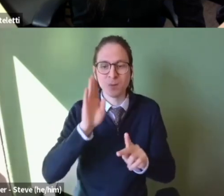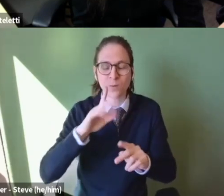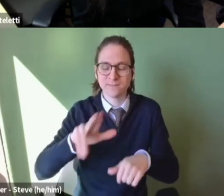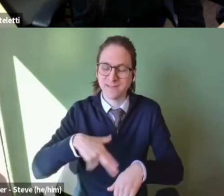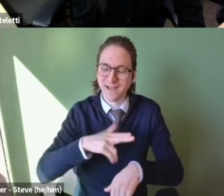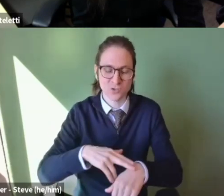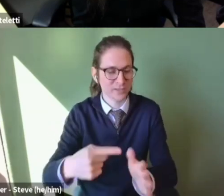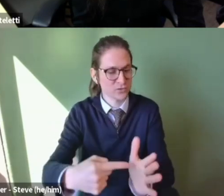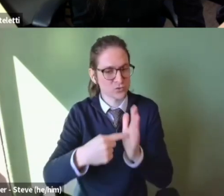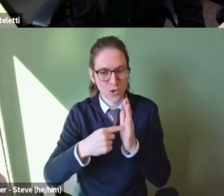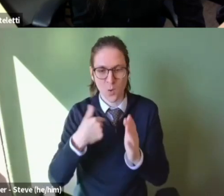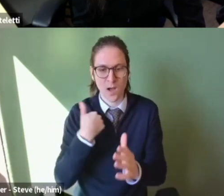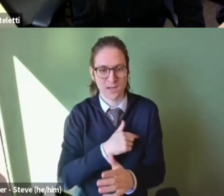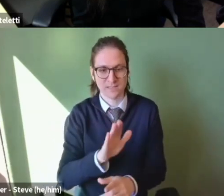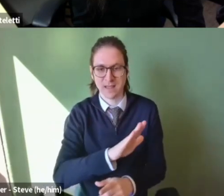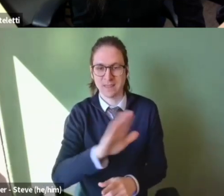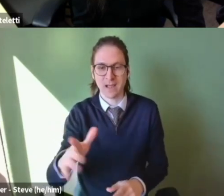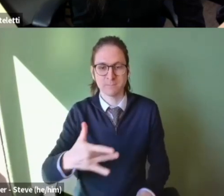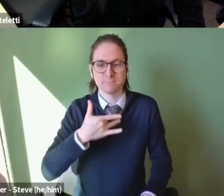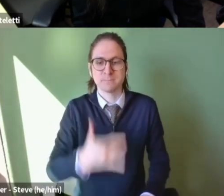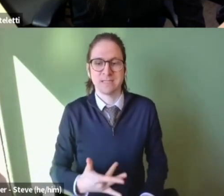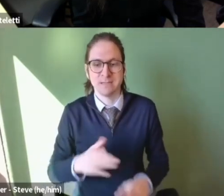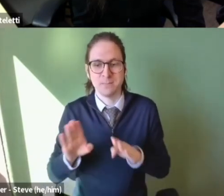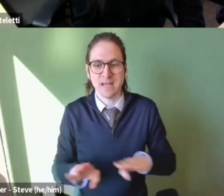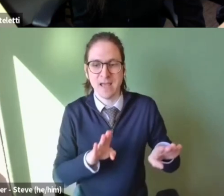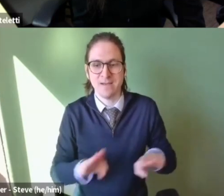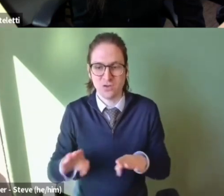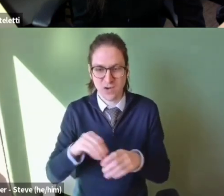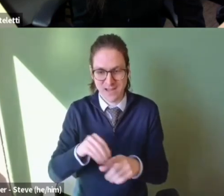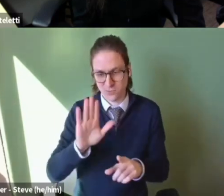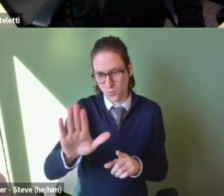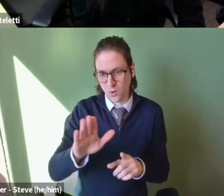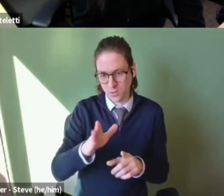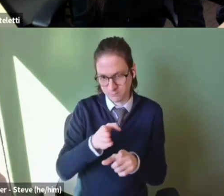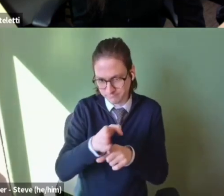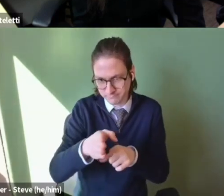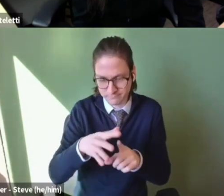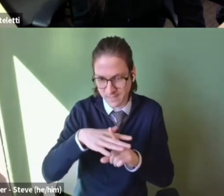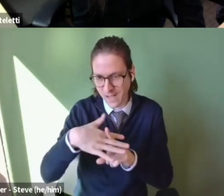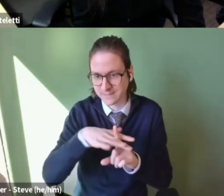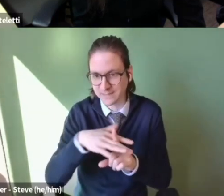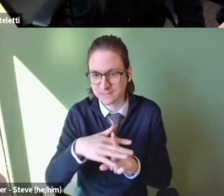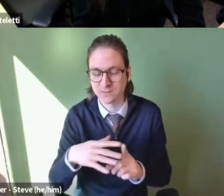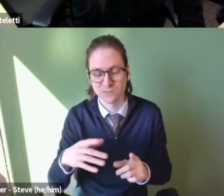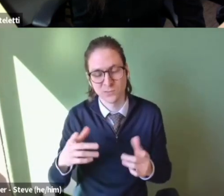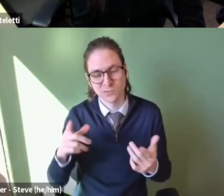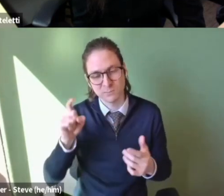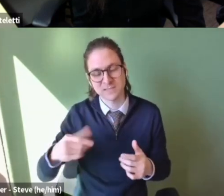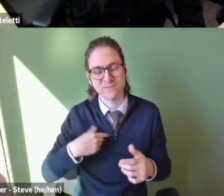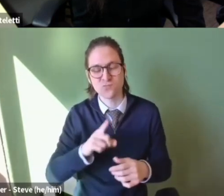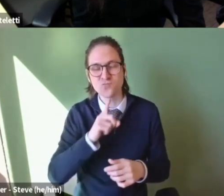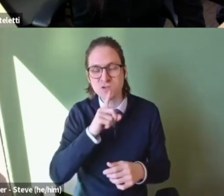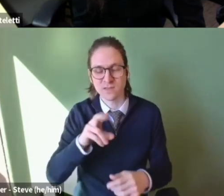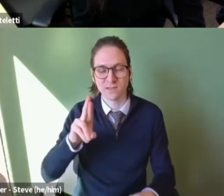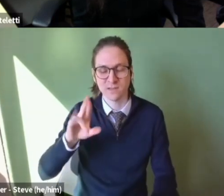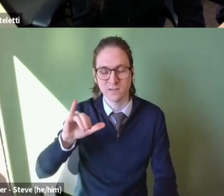sort of natural proclivity within the context that you are interested in understanding it. So you have to have really rich data. So we did, in